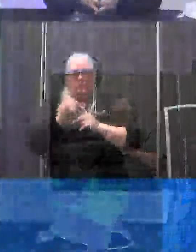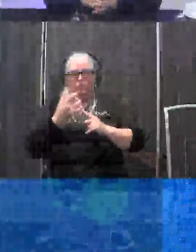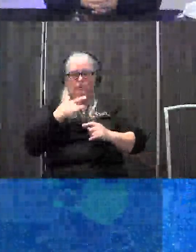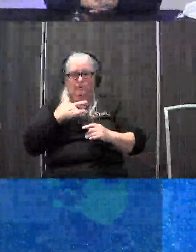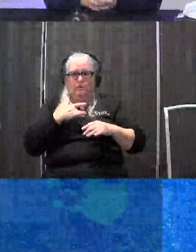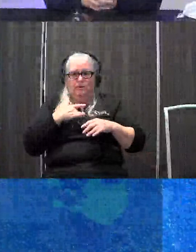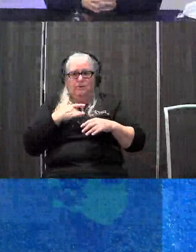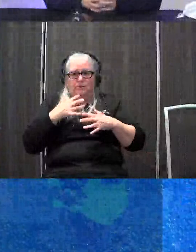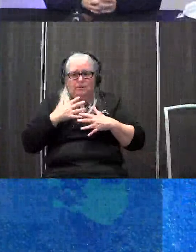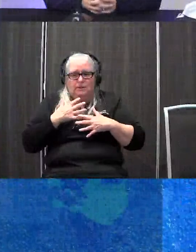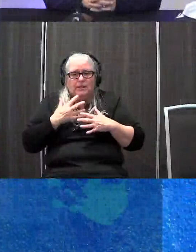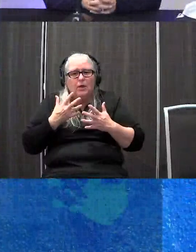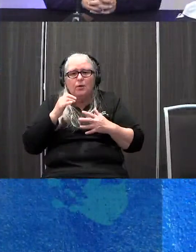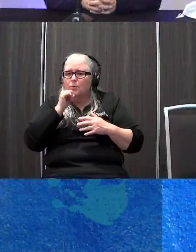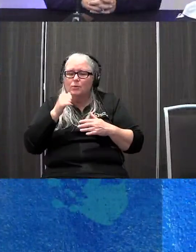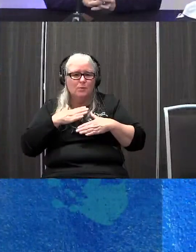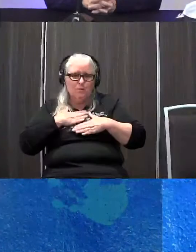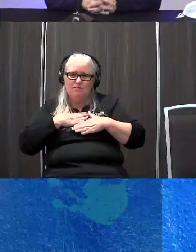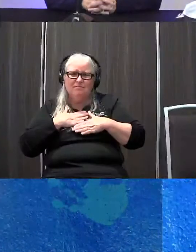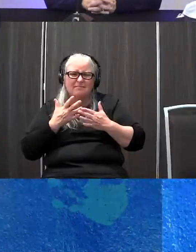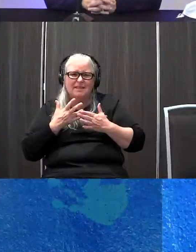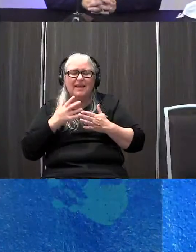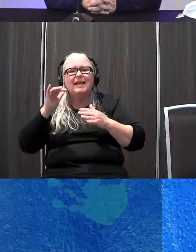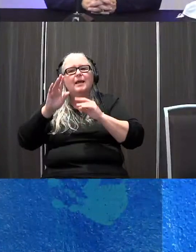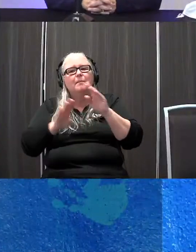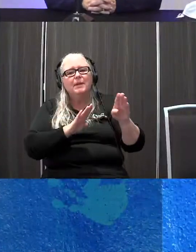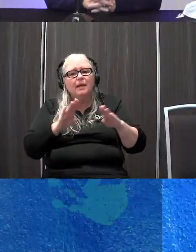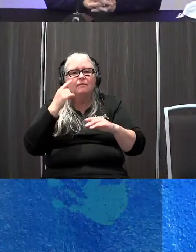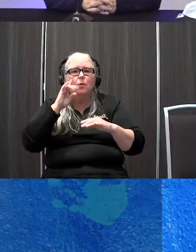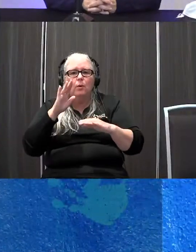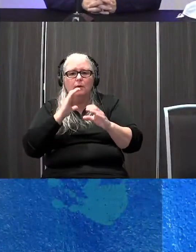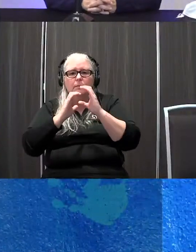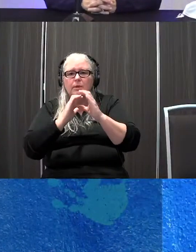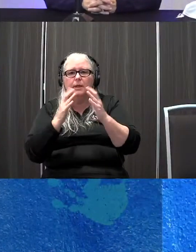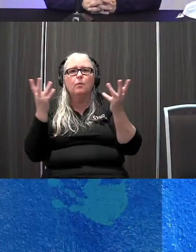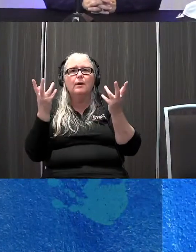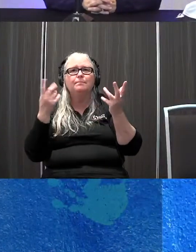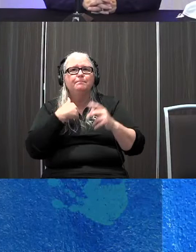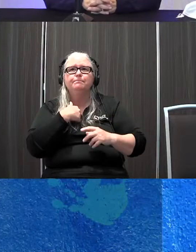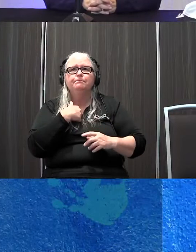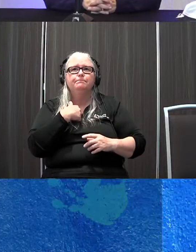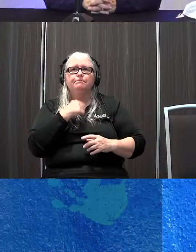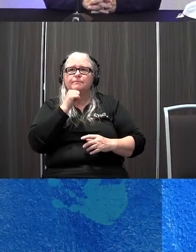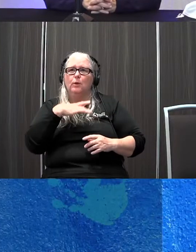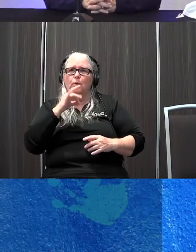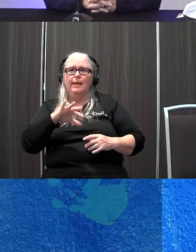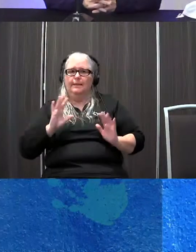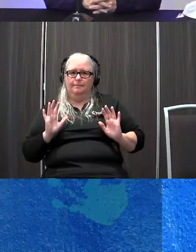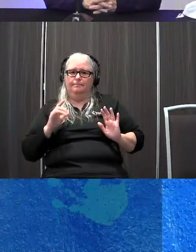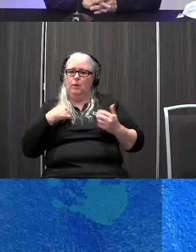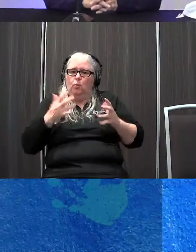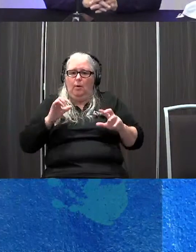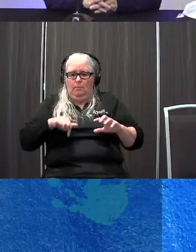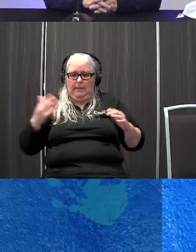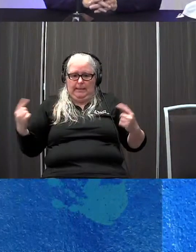scary or that they just don't enjoy. And the behavior will communicate, I don't like this. I don't want to be here right now. We can